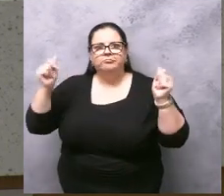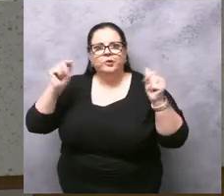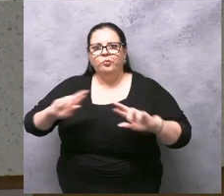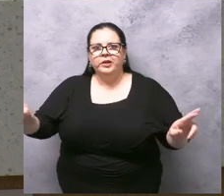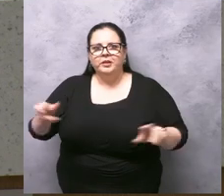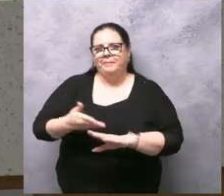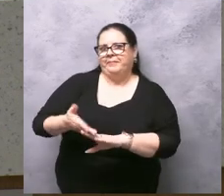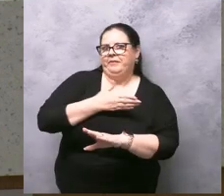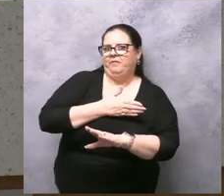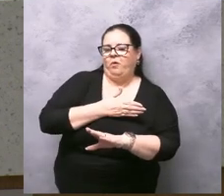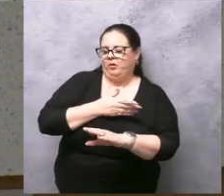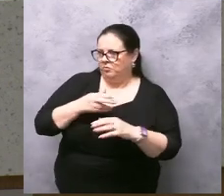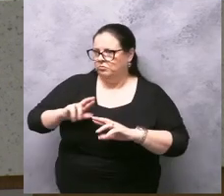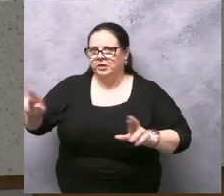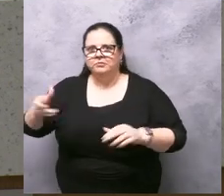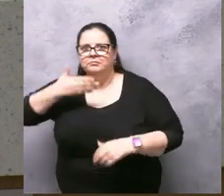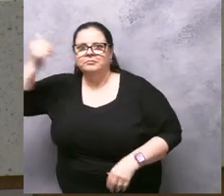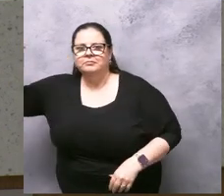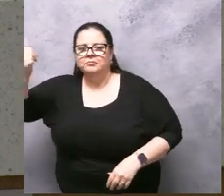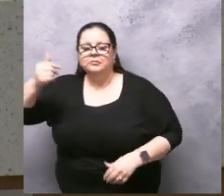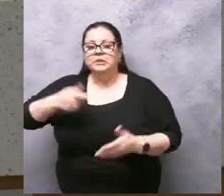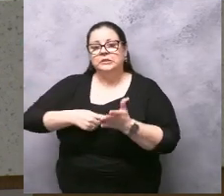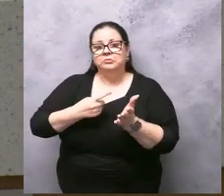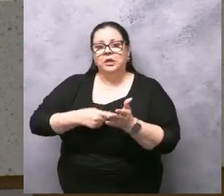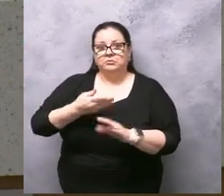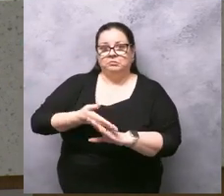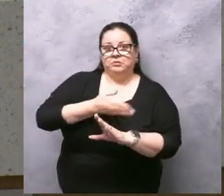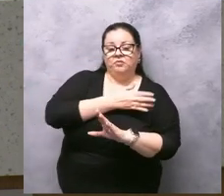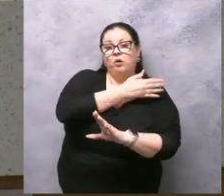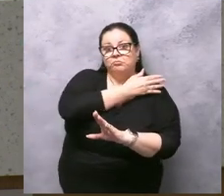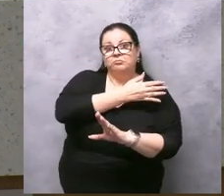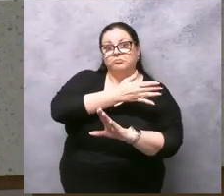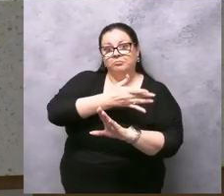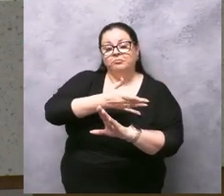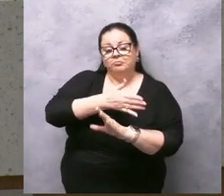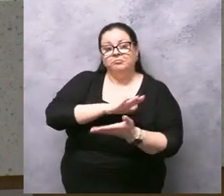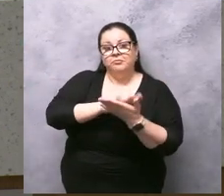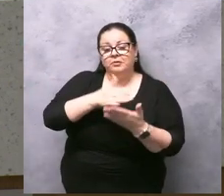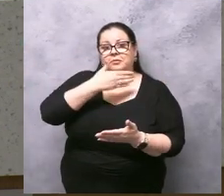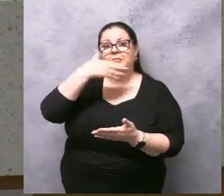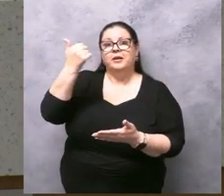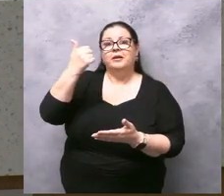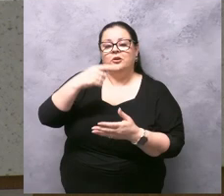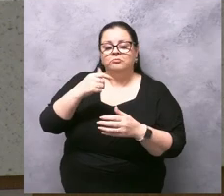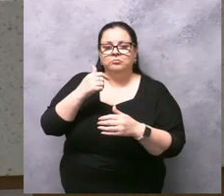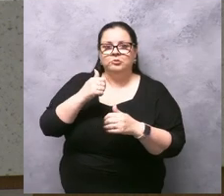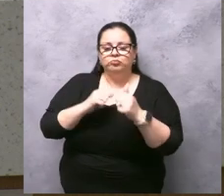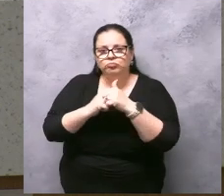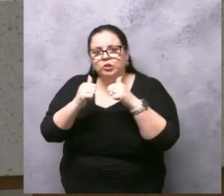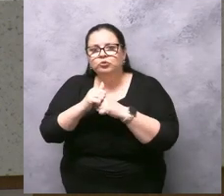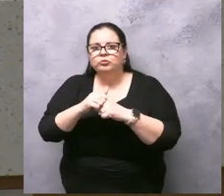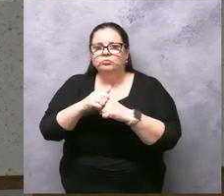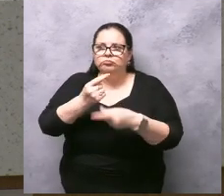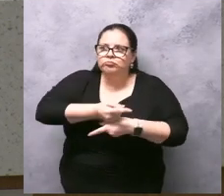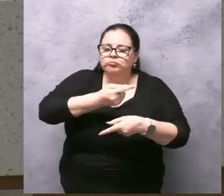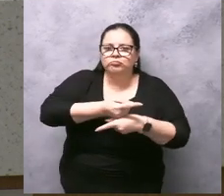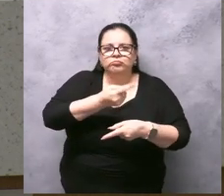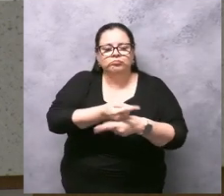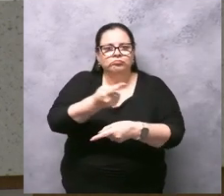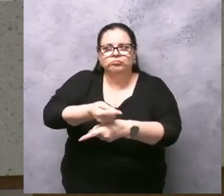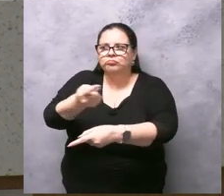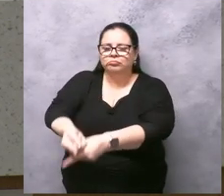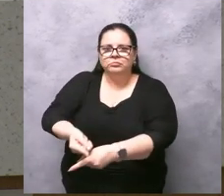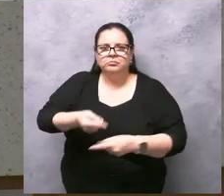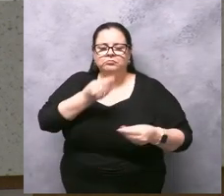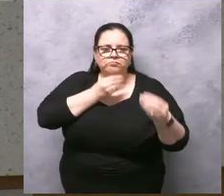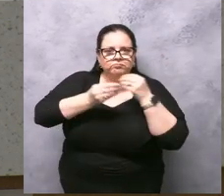before. For some students, life was better the day before graduation, when they came to a structured place daily where they were cared for, had meals available,